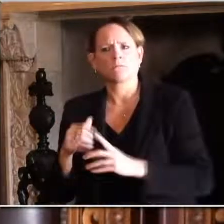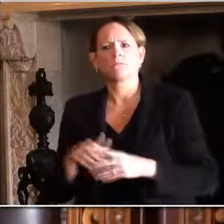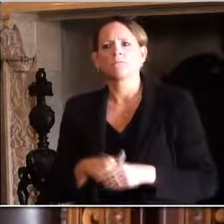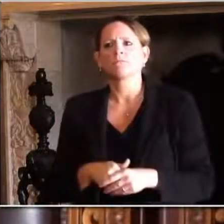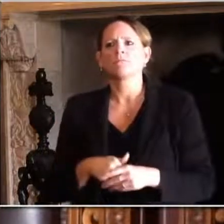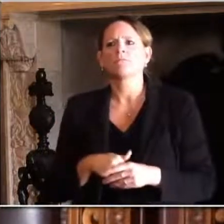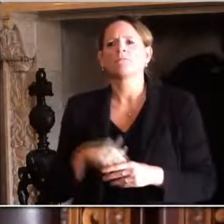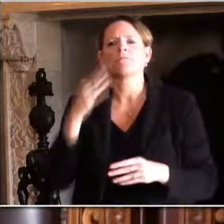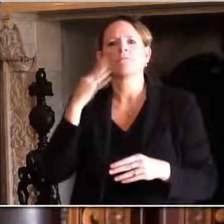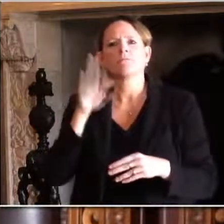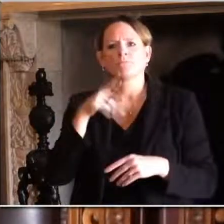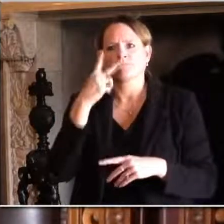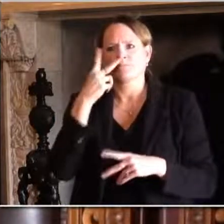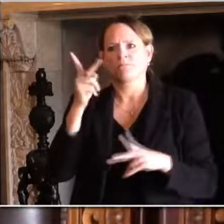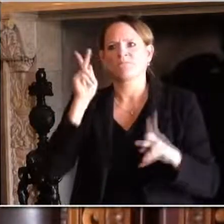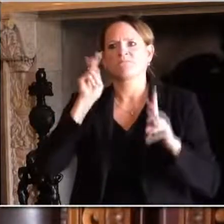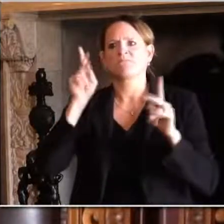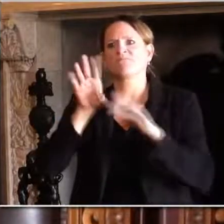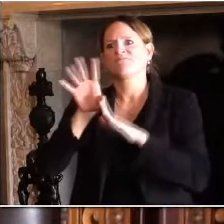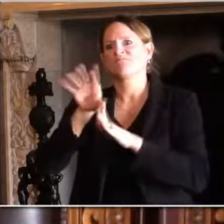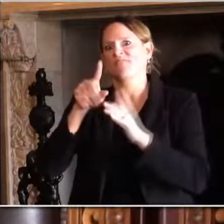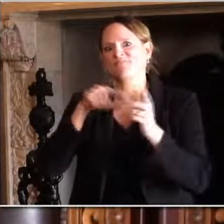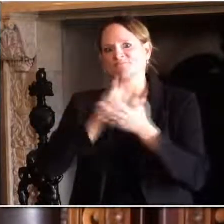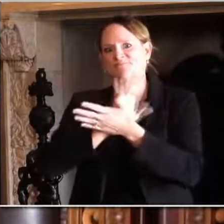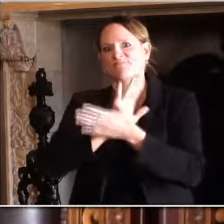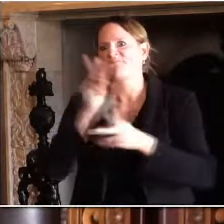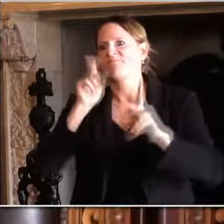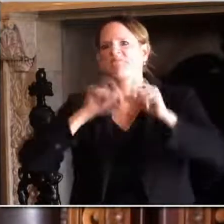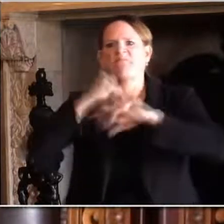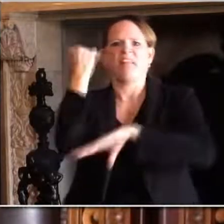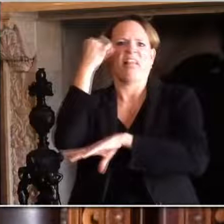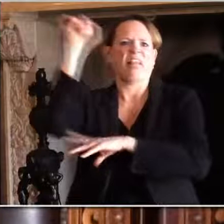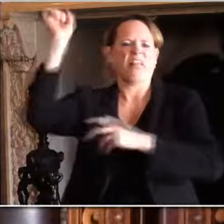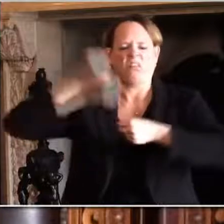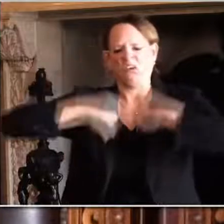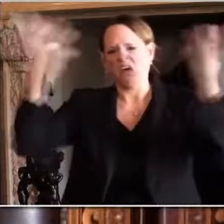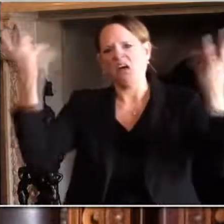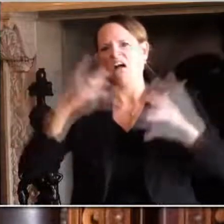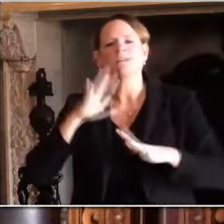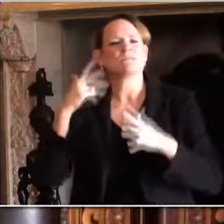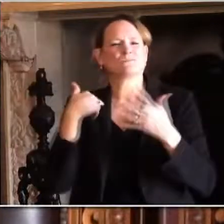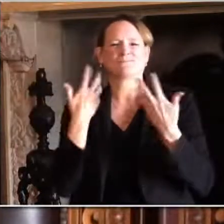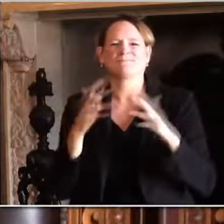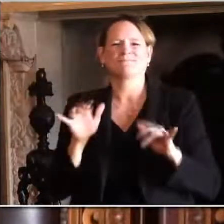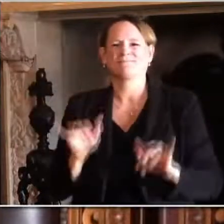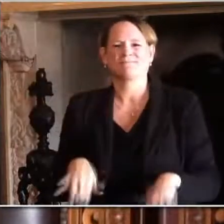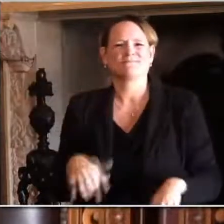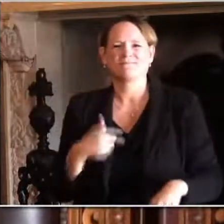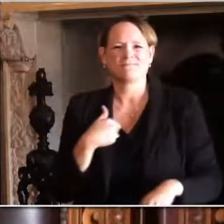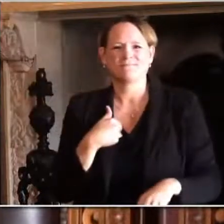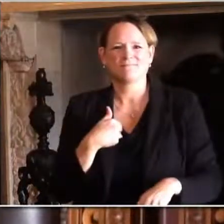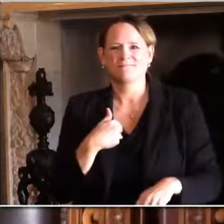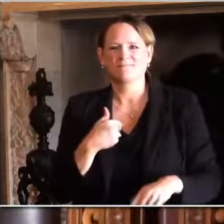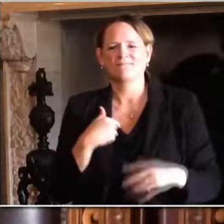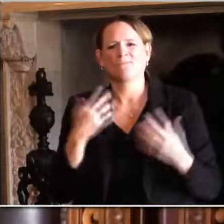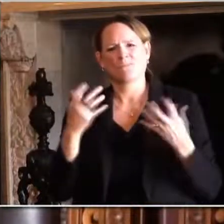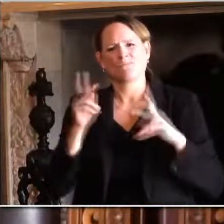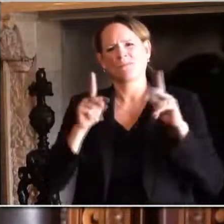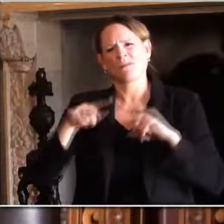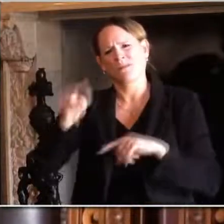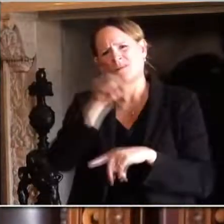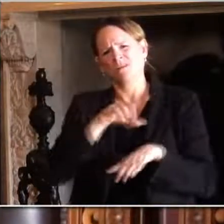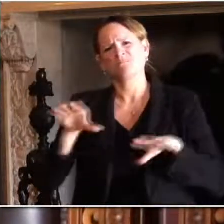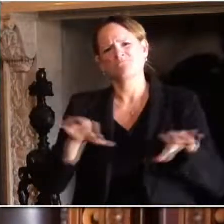taking pretty extreme measures. That's the last thing we want. Instead, it's good to be able to treat people civilly, and if somebody has one of the